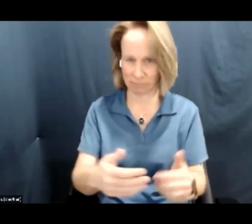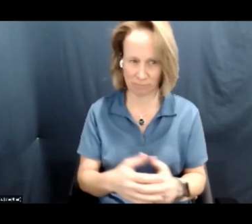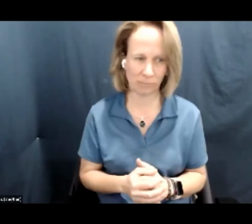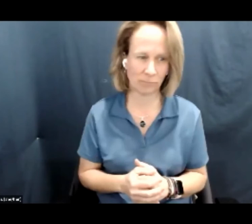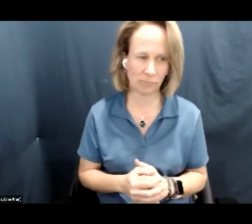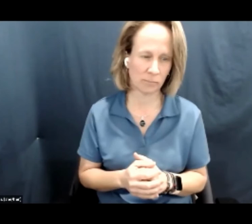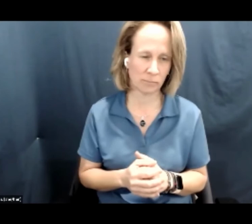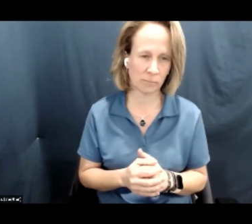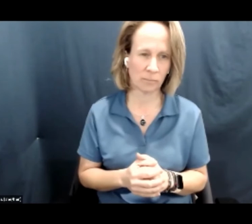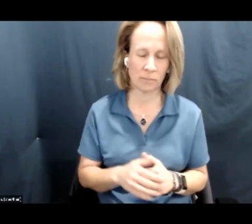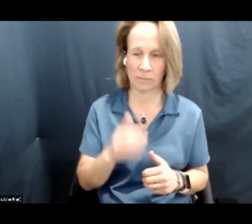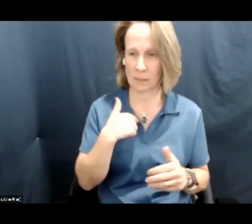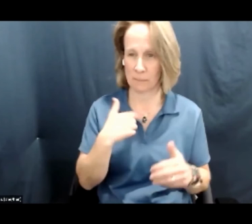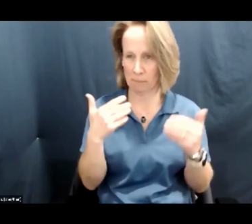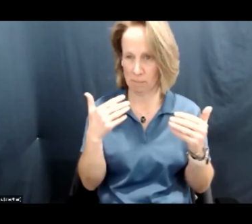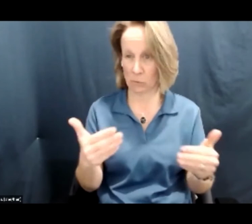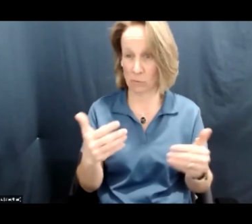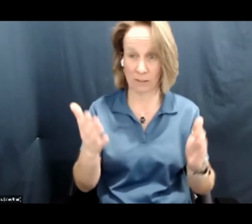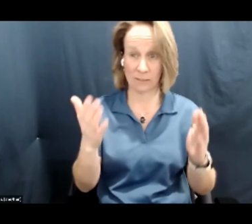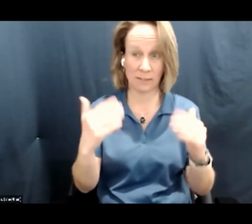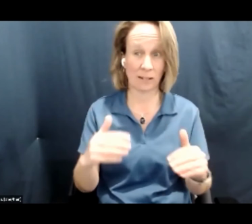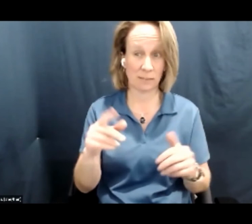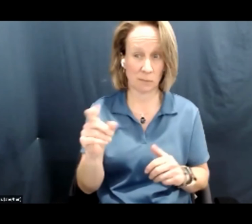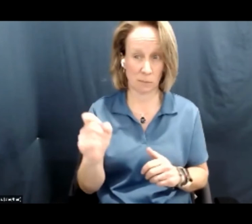I'm going to move on to the next question.